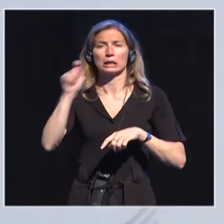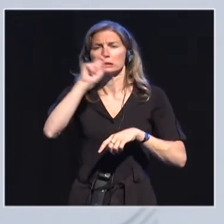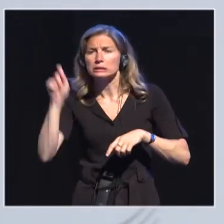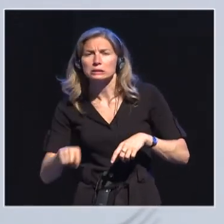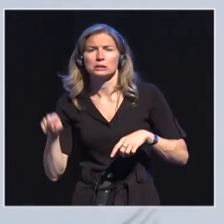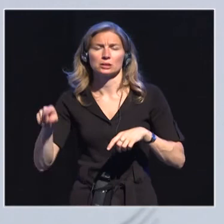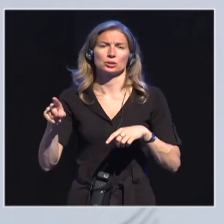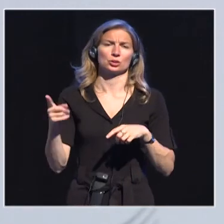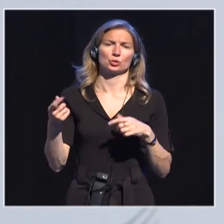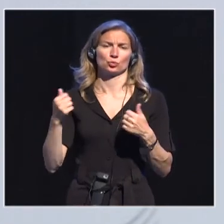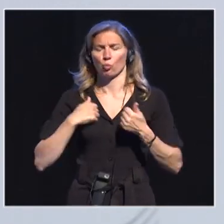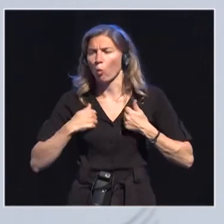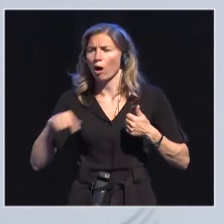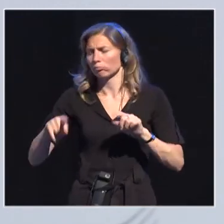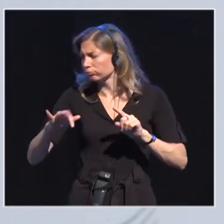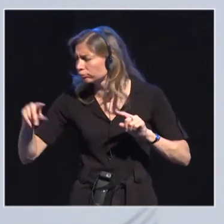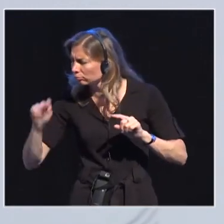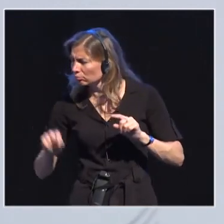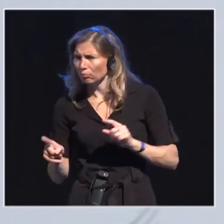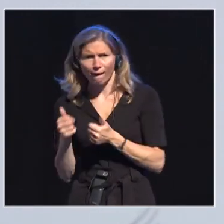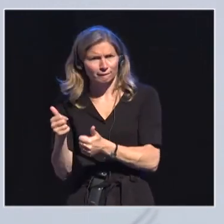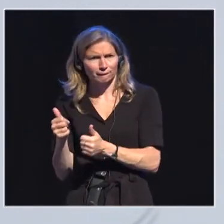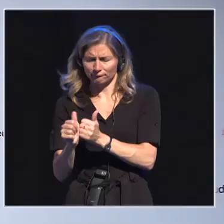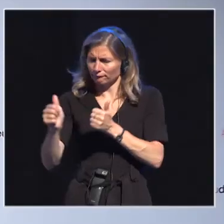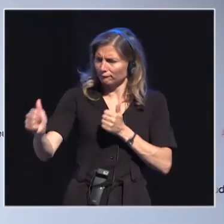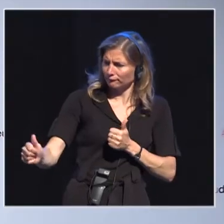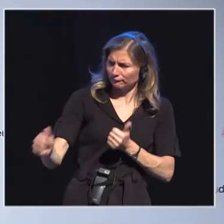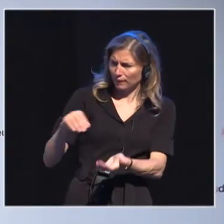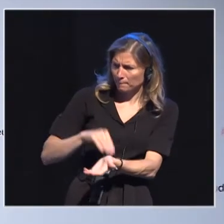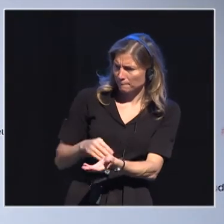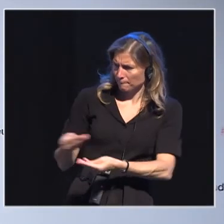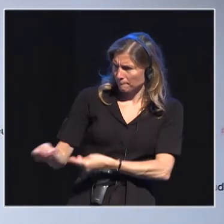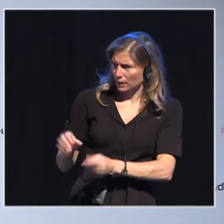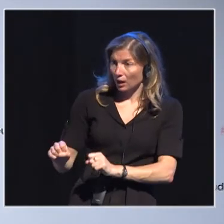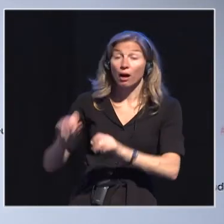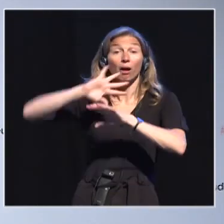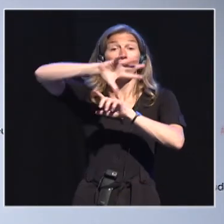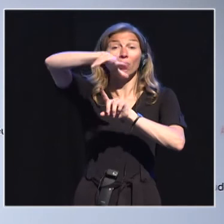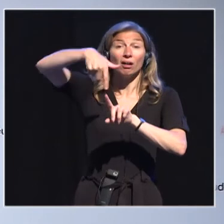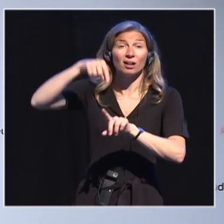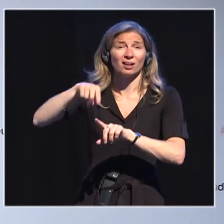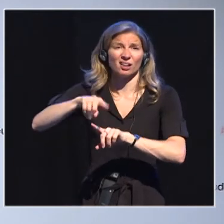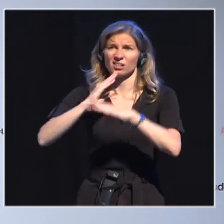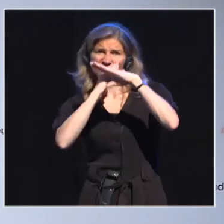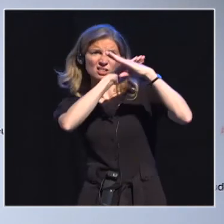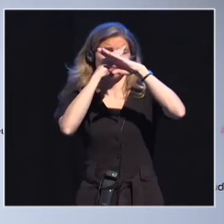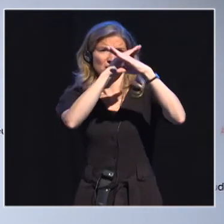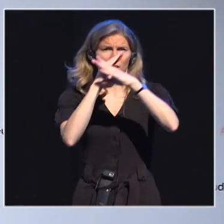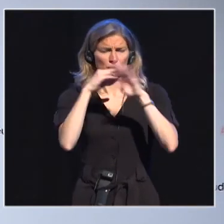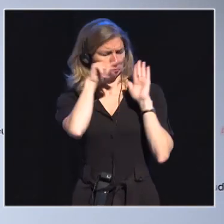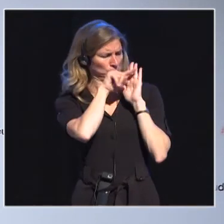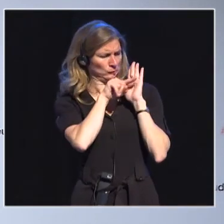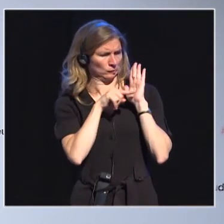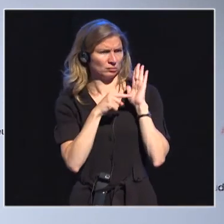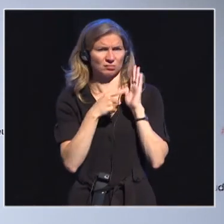Rwanda, and so on. And that is a great promise, is that globalization finally is getting its full breadth. It is